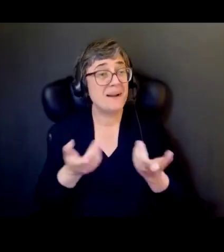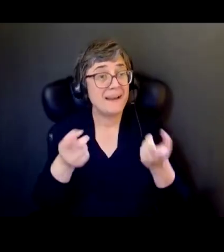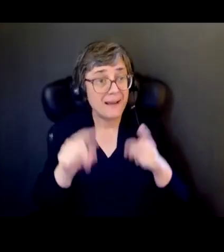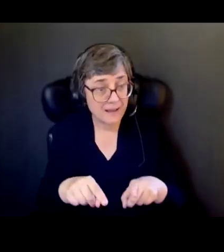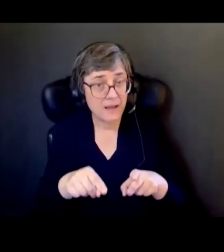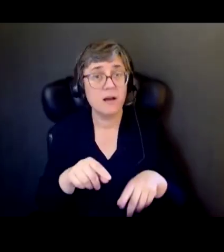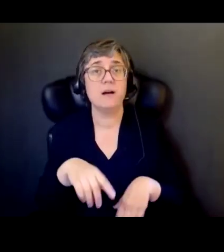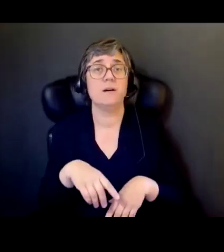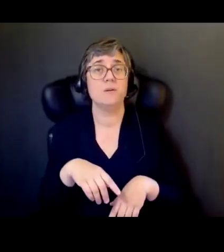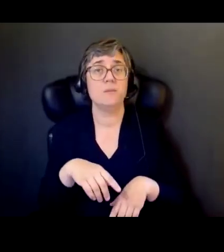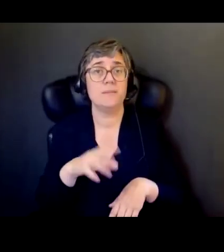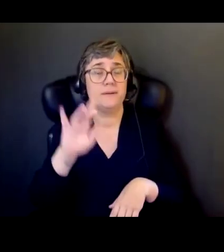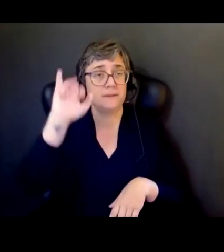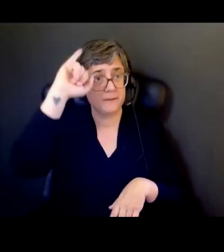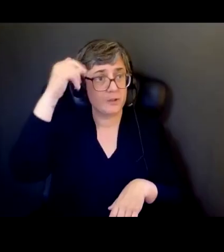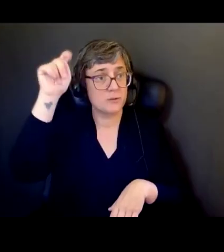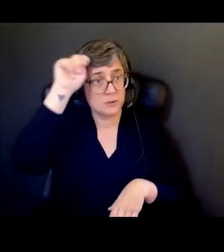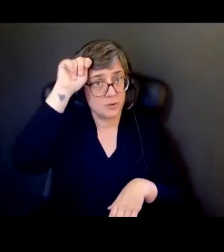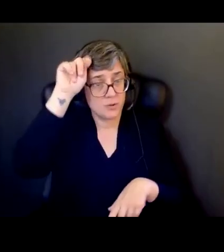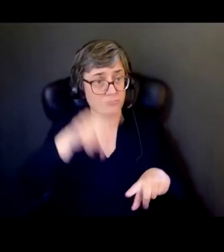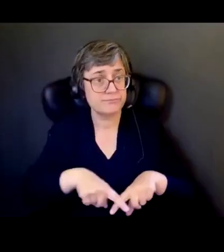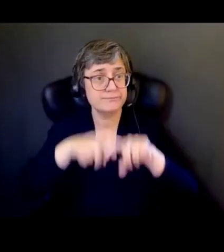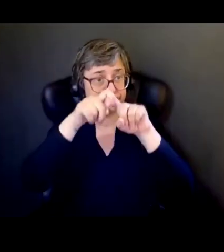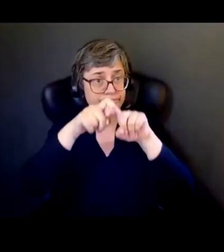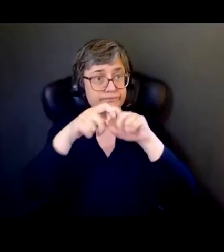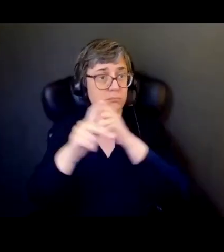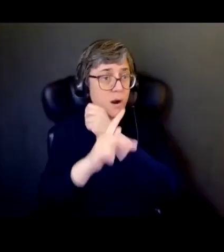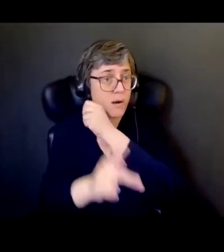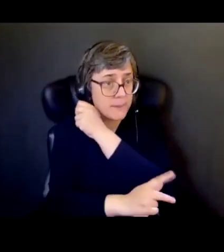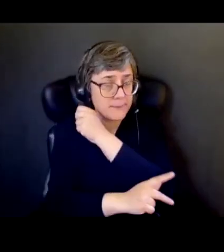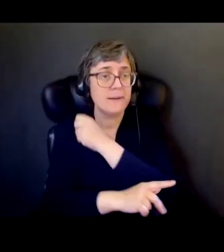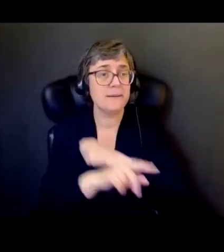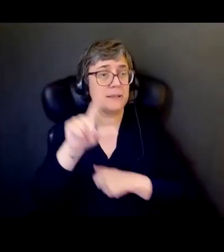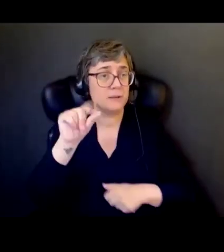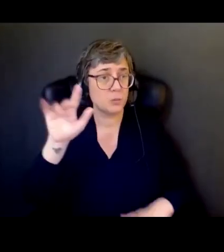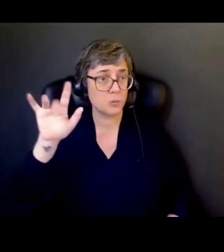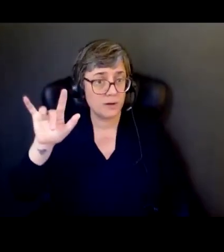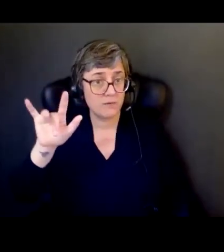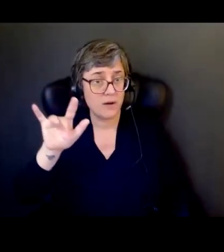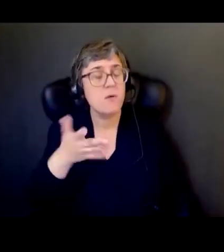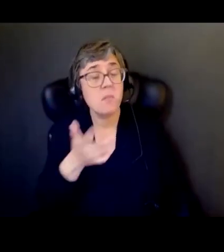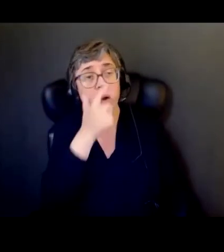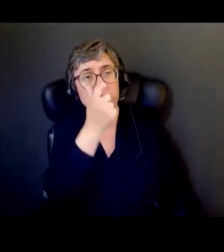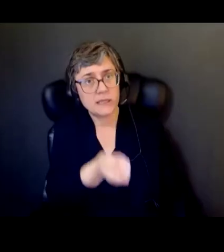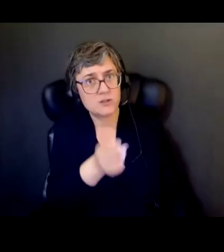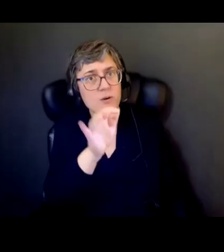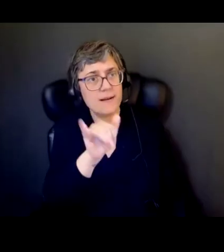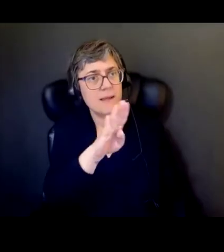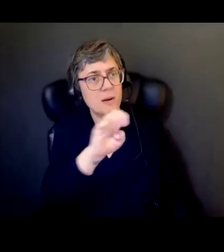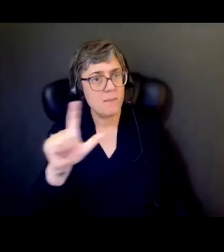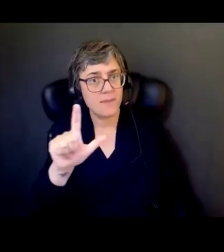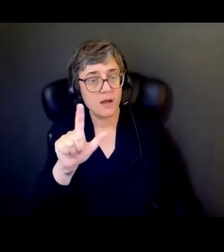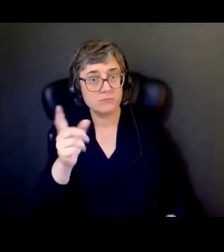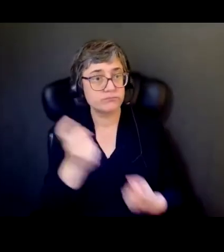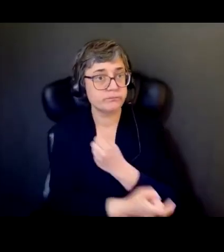of 2025. Now, interestingly, that actually didn't immediately kill that bill because private members'